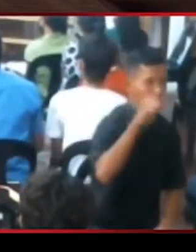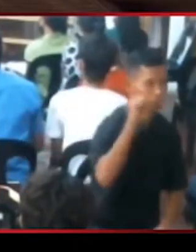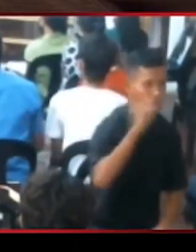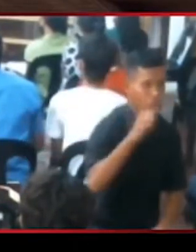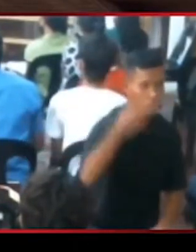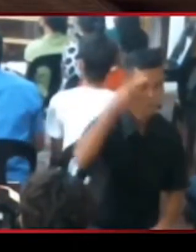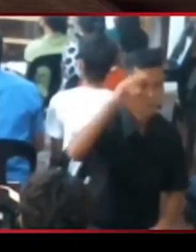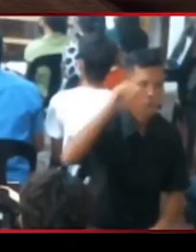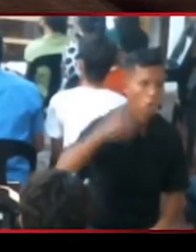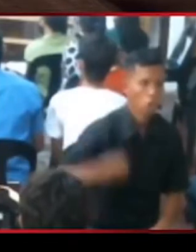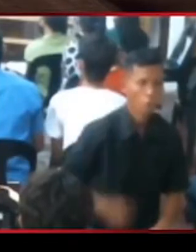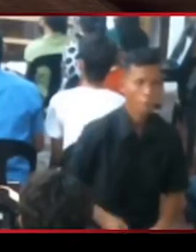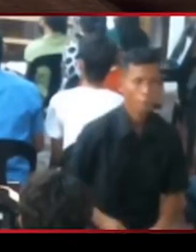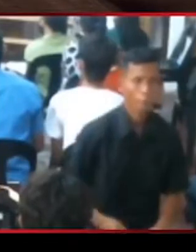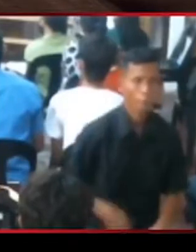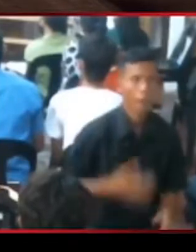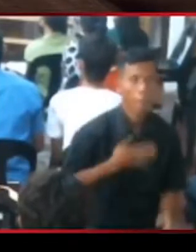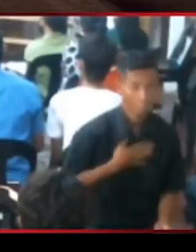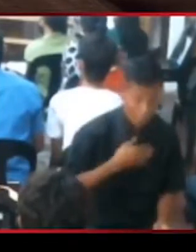Hello, Mrs. Sullivan.